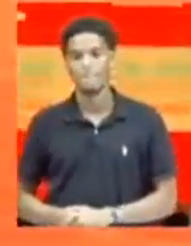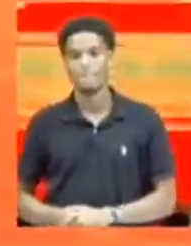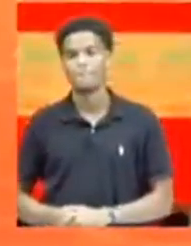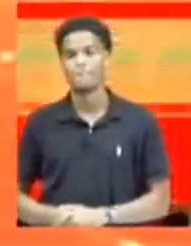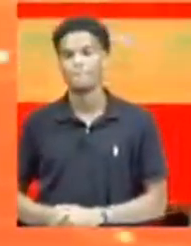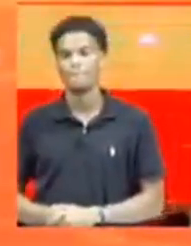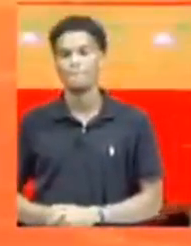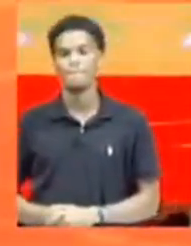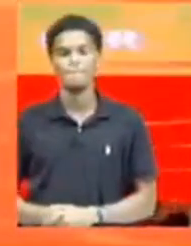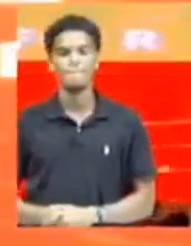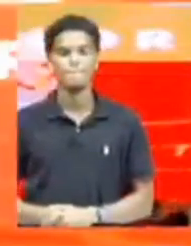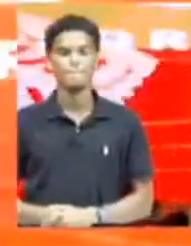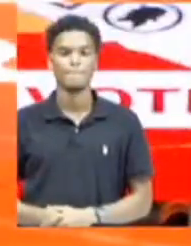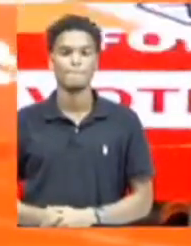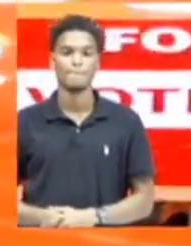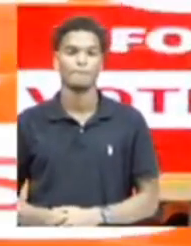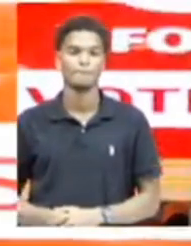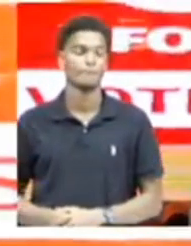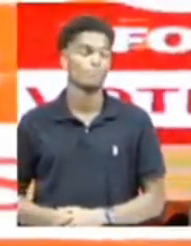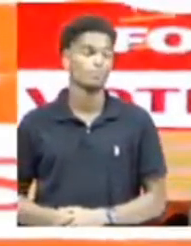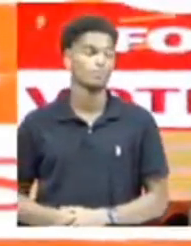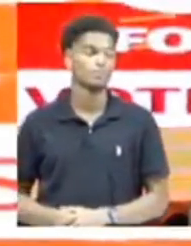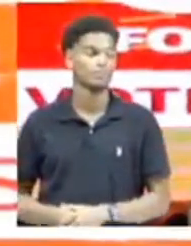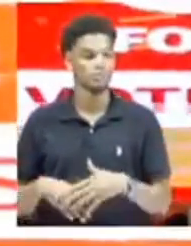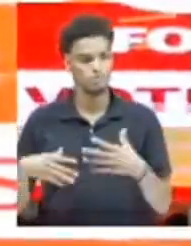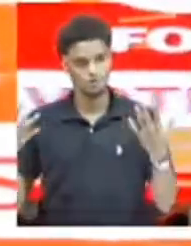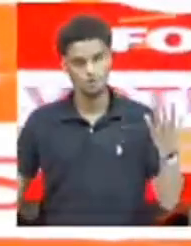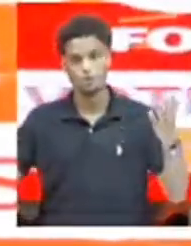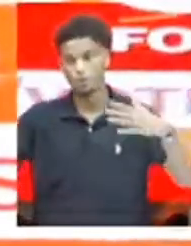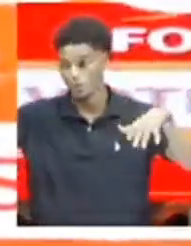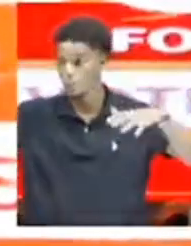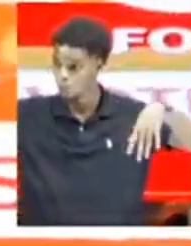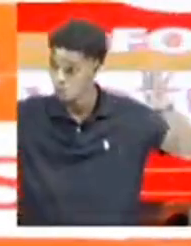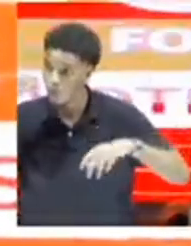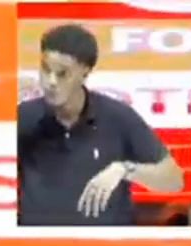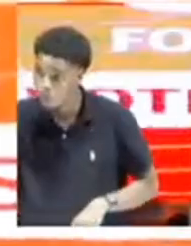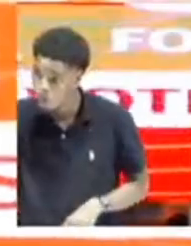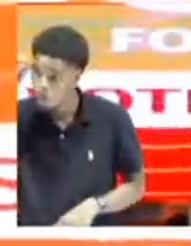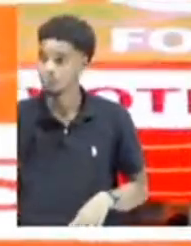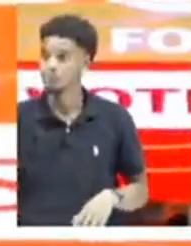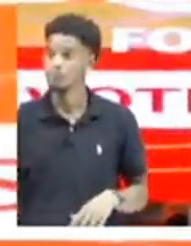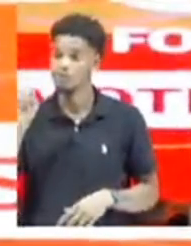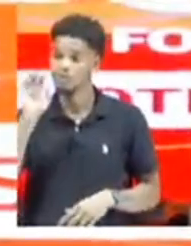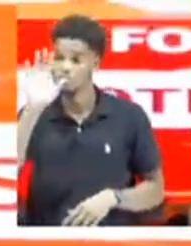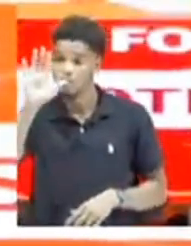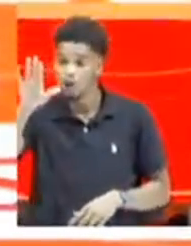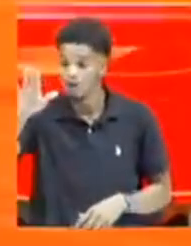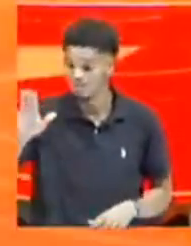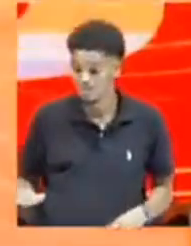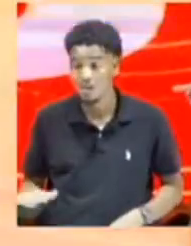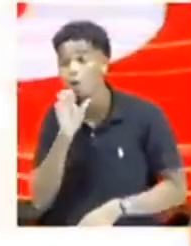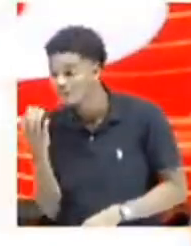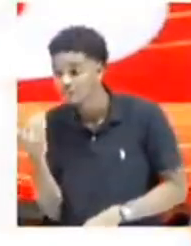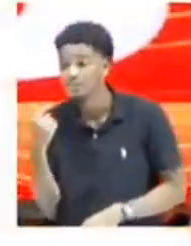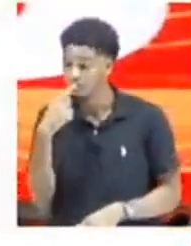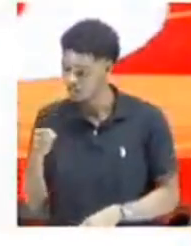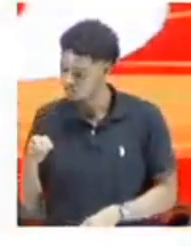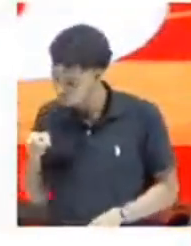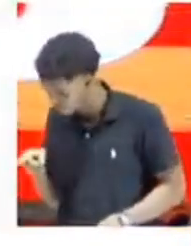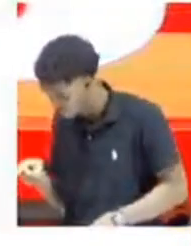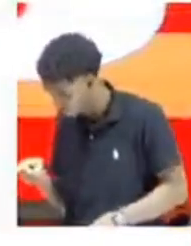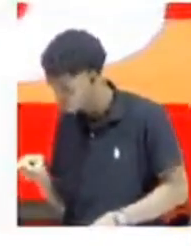So go to your 15-year-old and say, you see, you go to university.